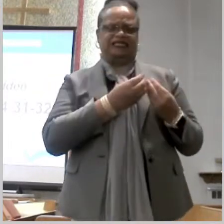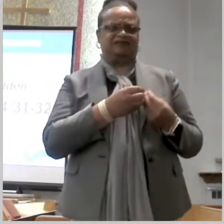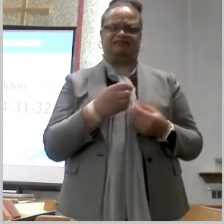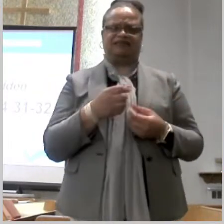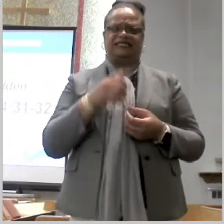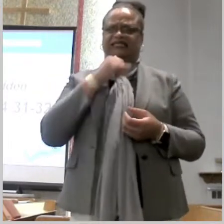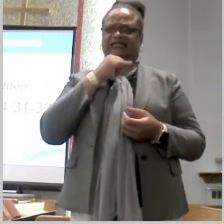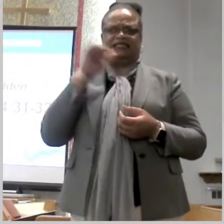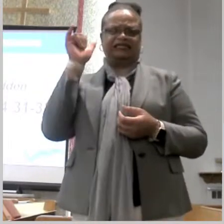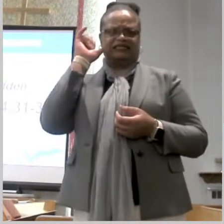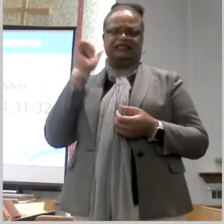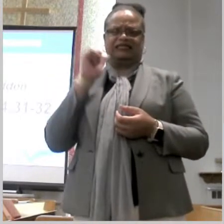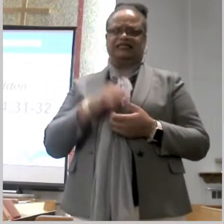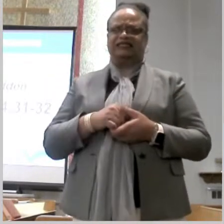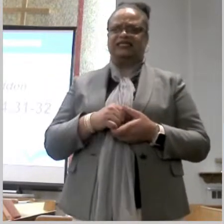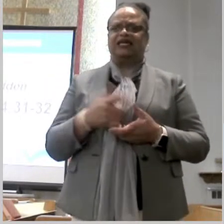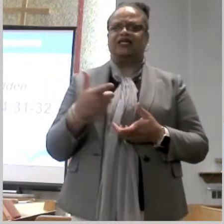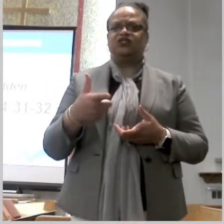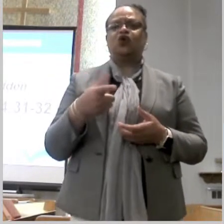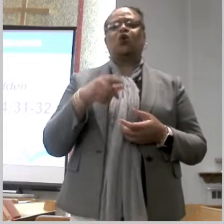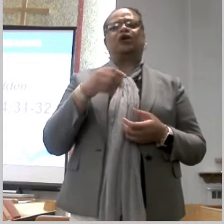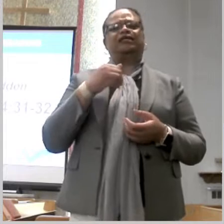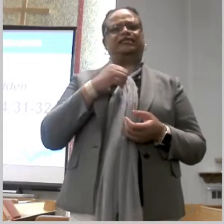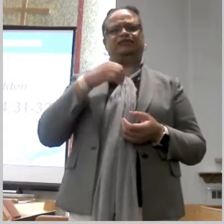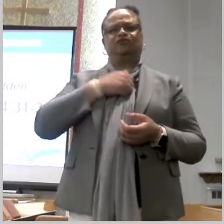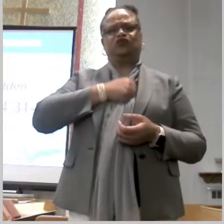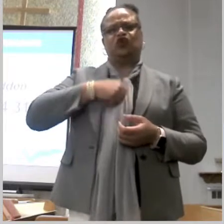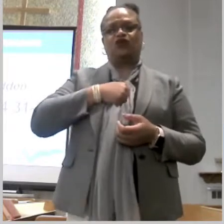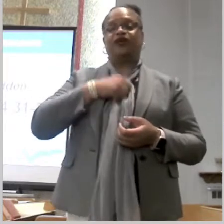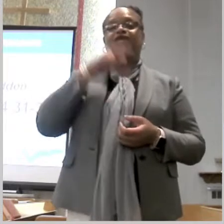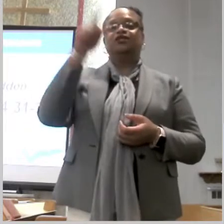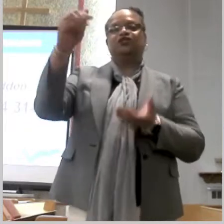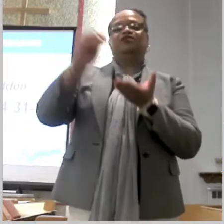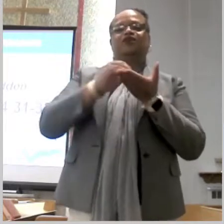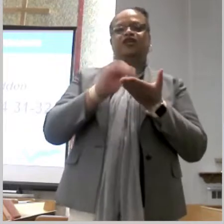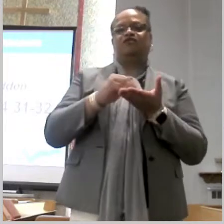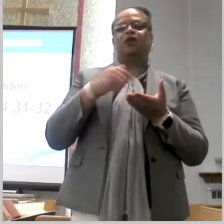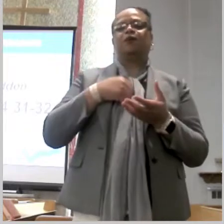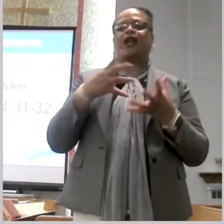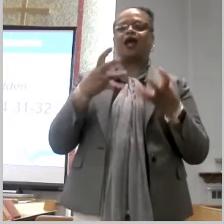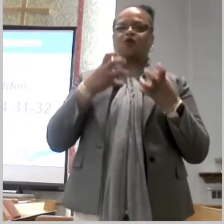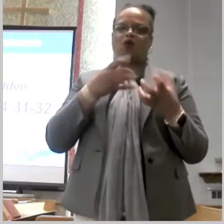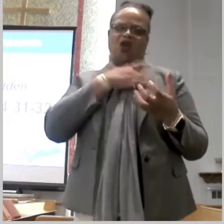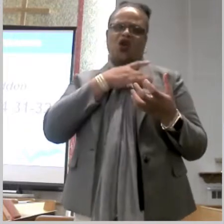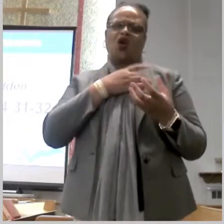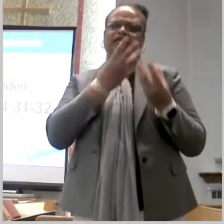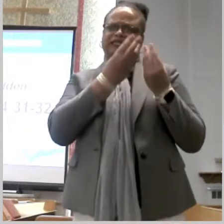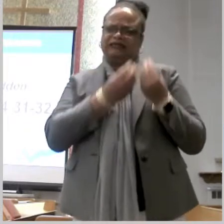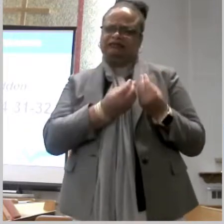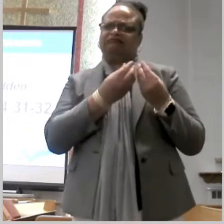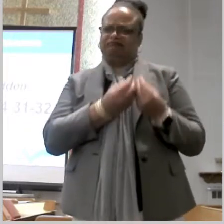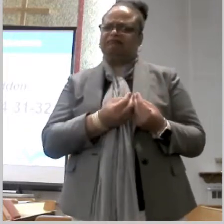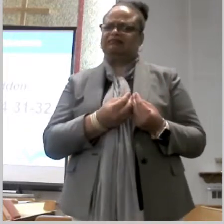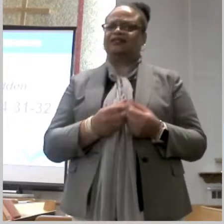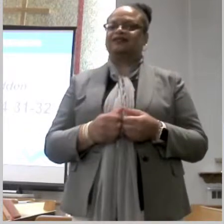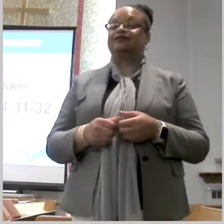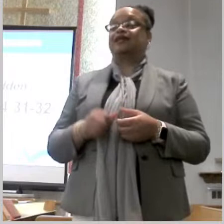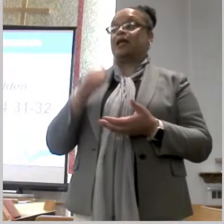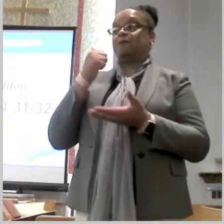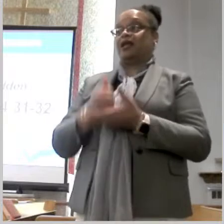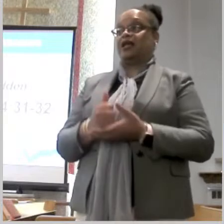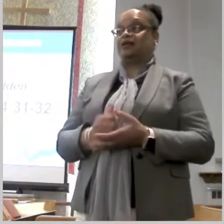ladder and clean out the gutters. She forgave me, but I got to learn to be a little bit more tender-hearted. And if you agree, say amen.